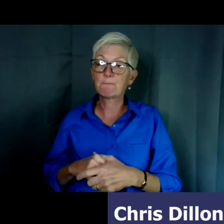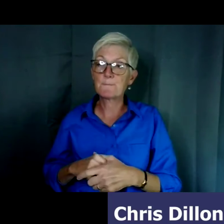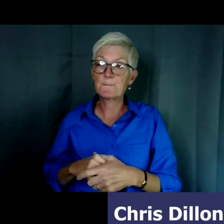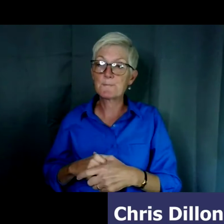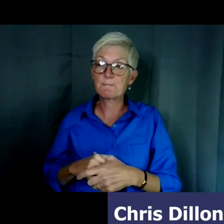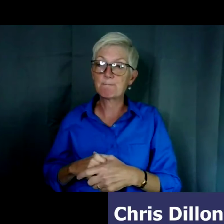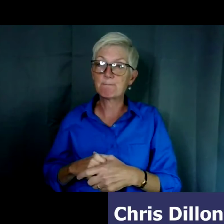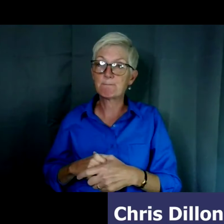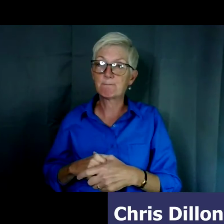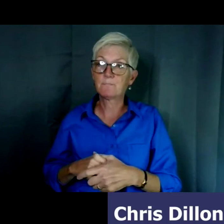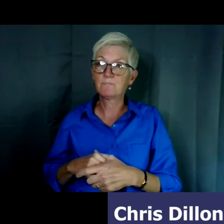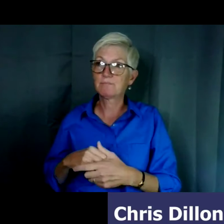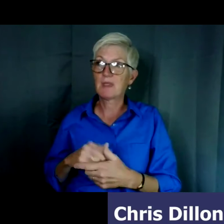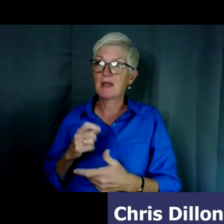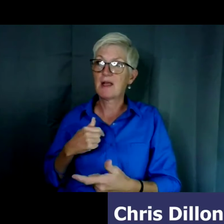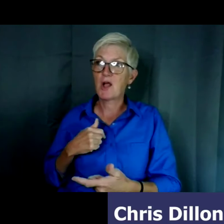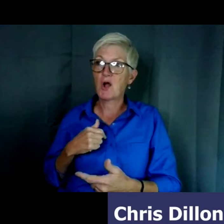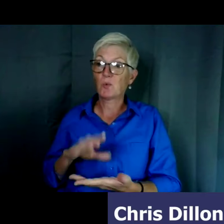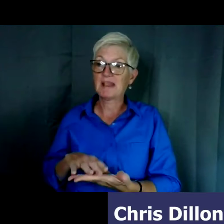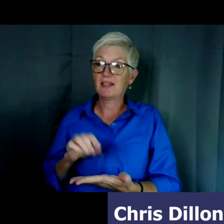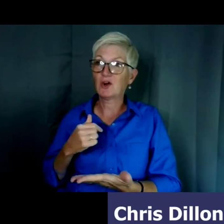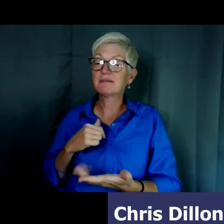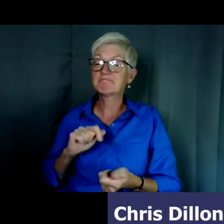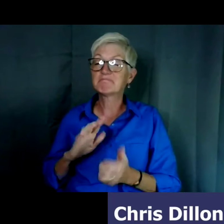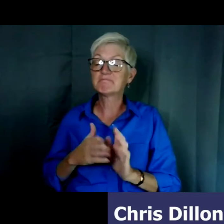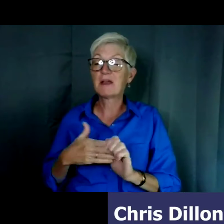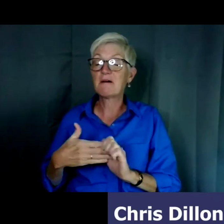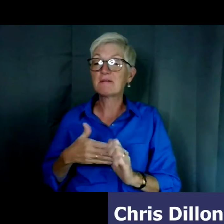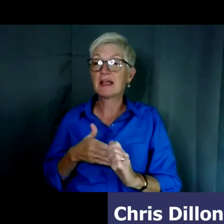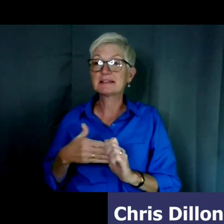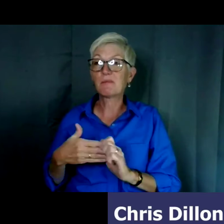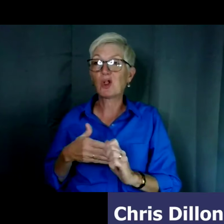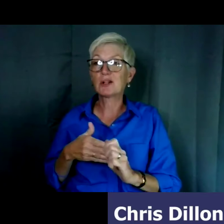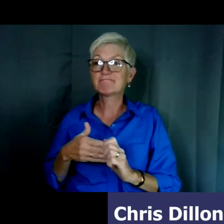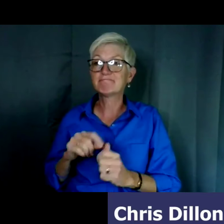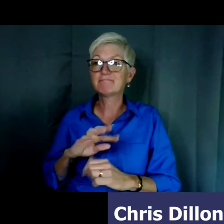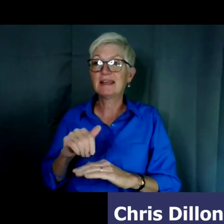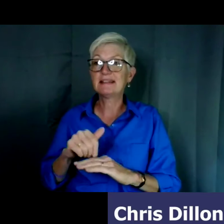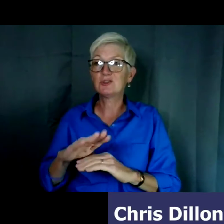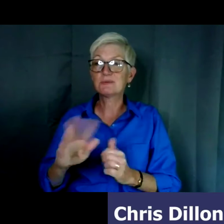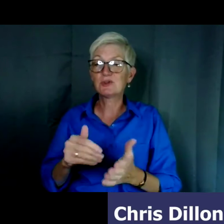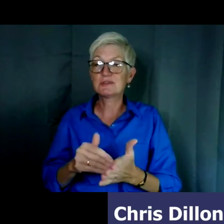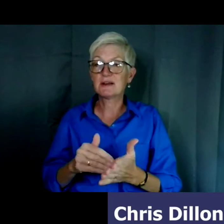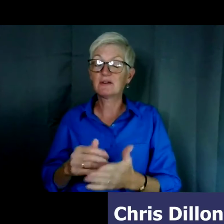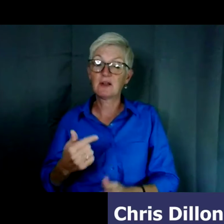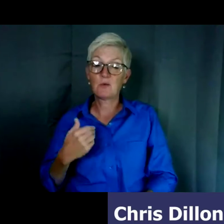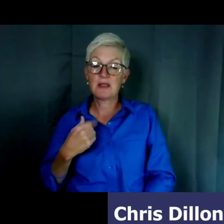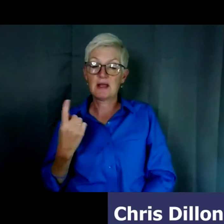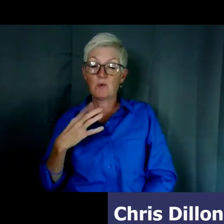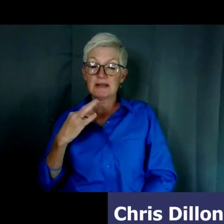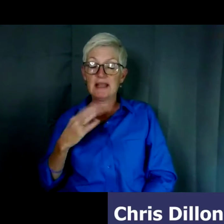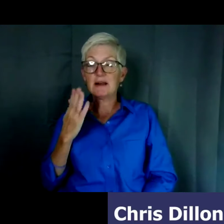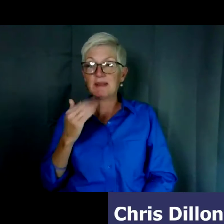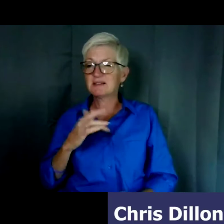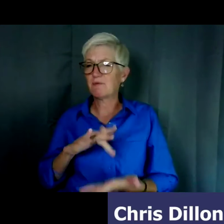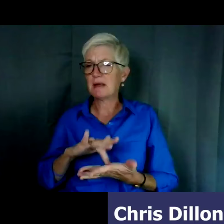we found out how flexible we could be within some of our distribution centers. We had one candidate due to medical